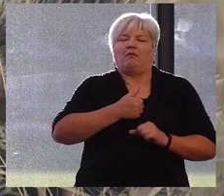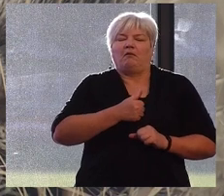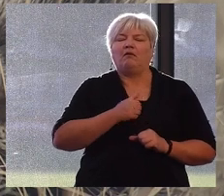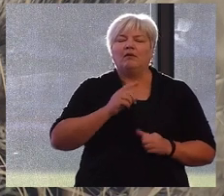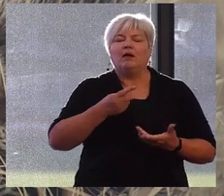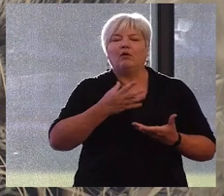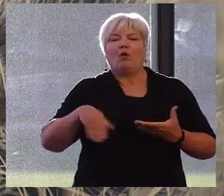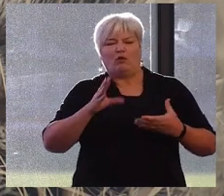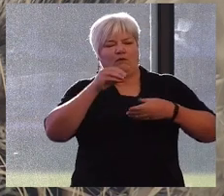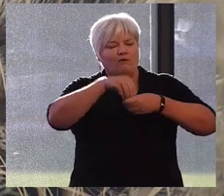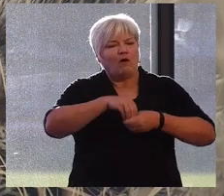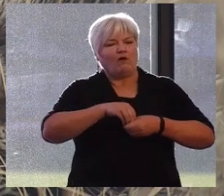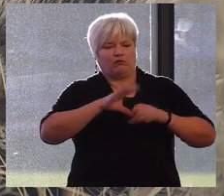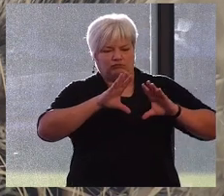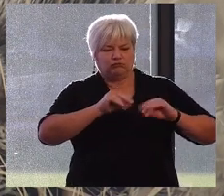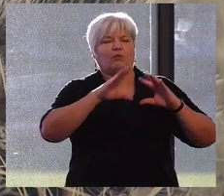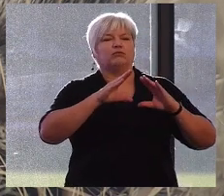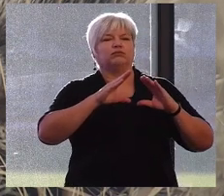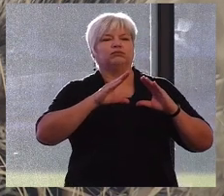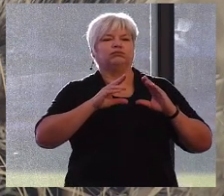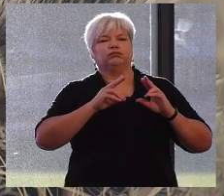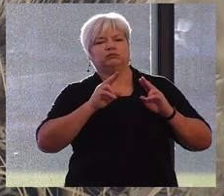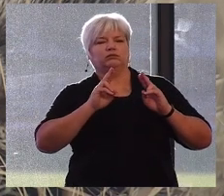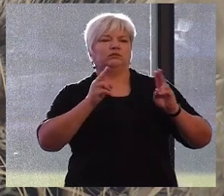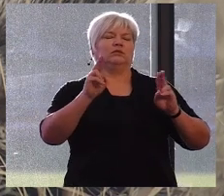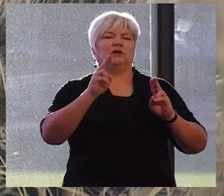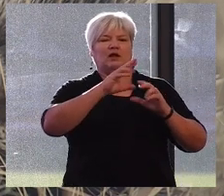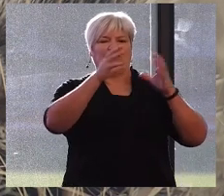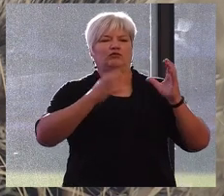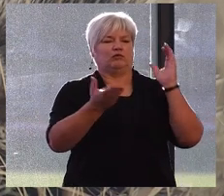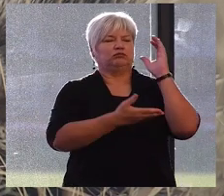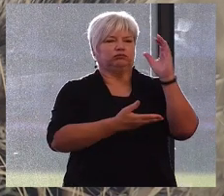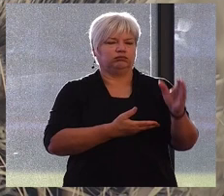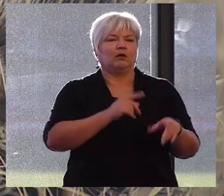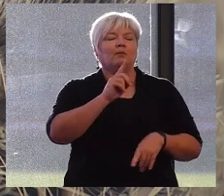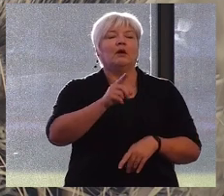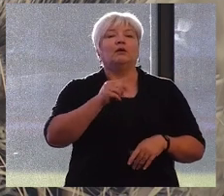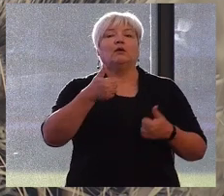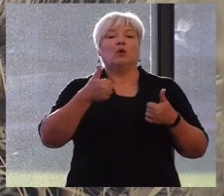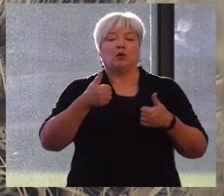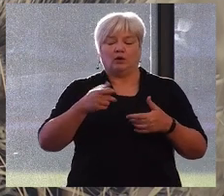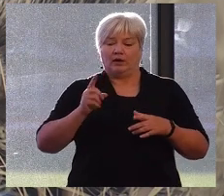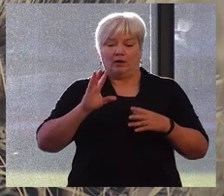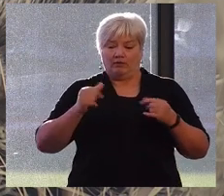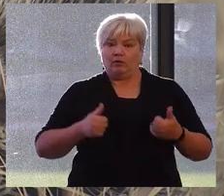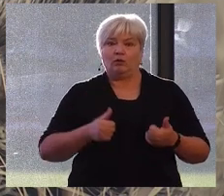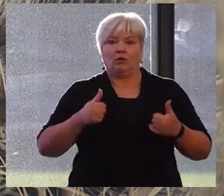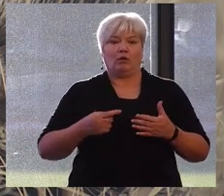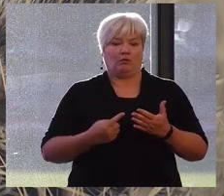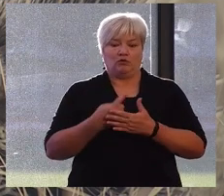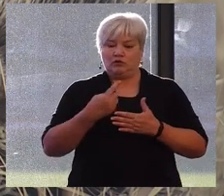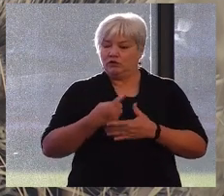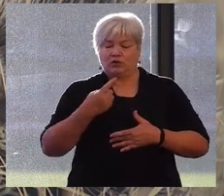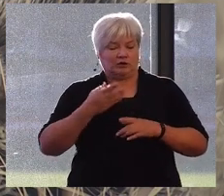but it's definitely a victory for the community and for future generations. But we have an unprecedented opportunity to take